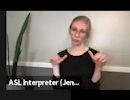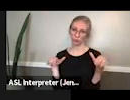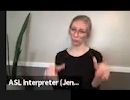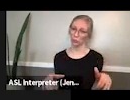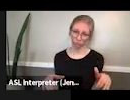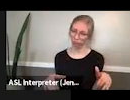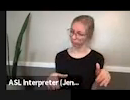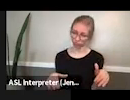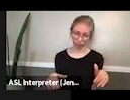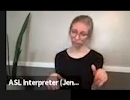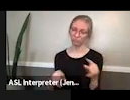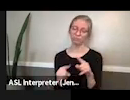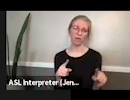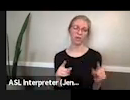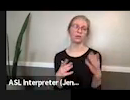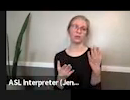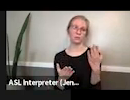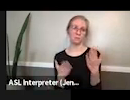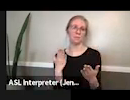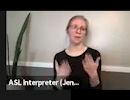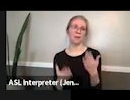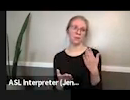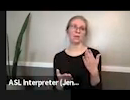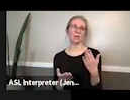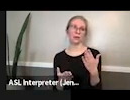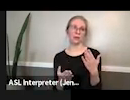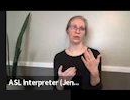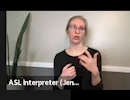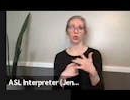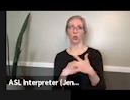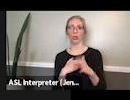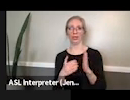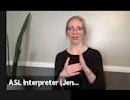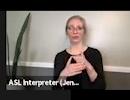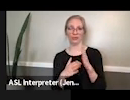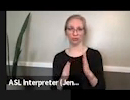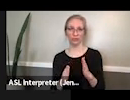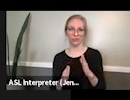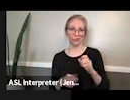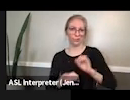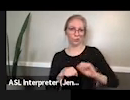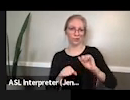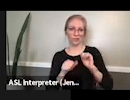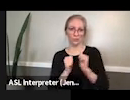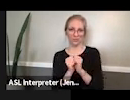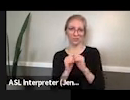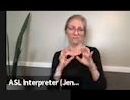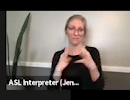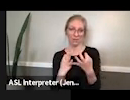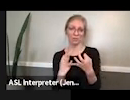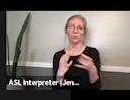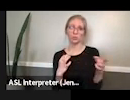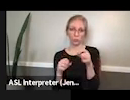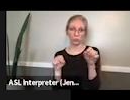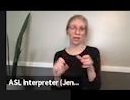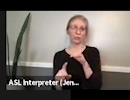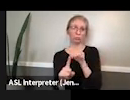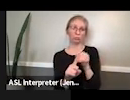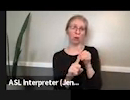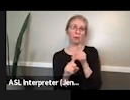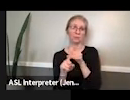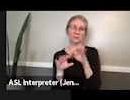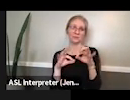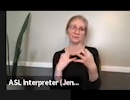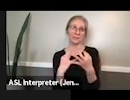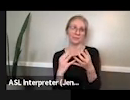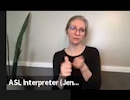but it may be that as an early interventionist working with the family, you can prompt families to follow up if there's a